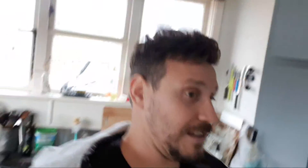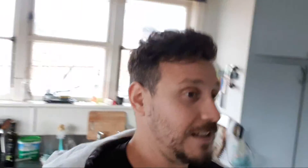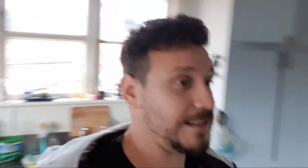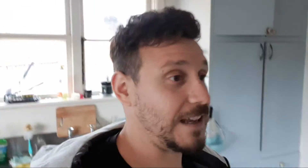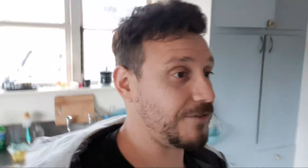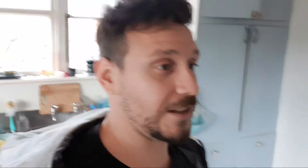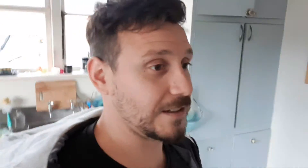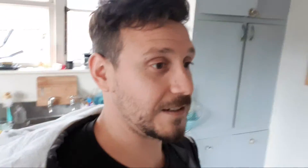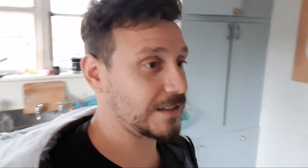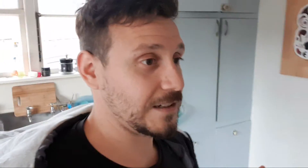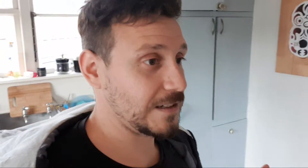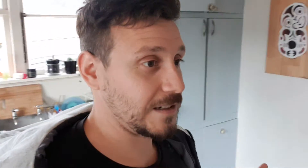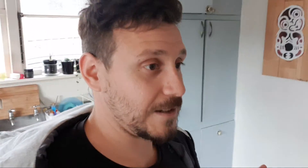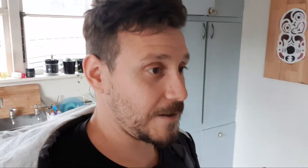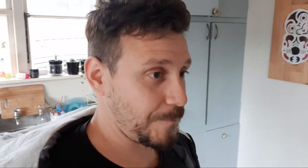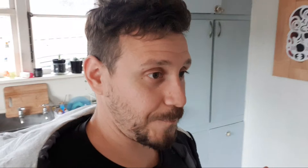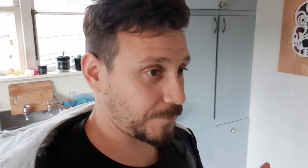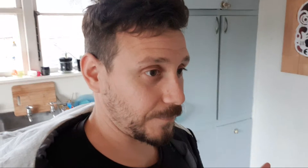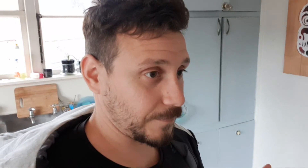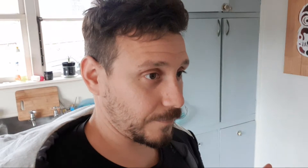I just left.